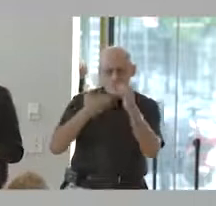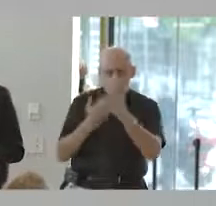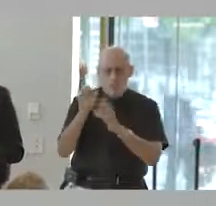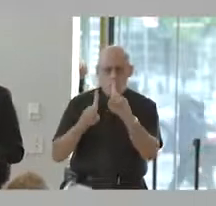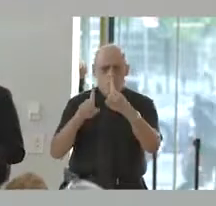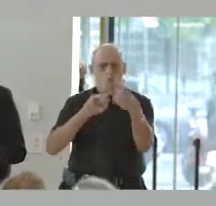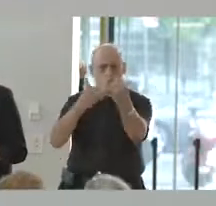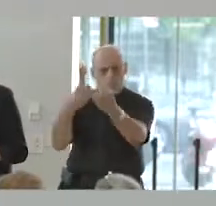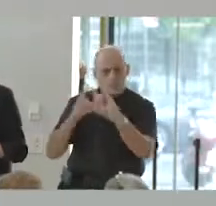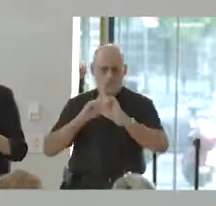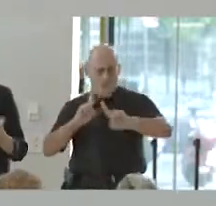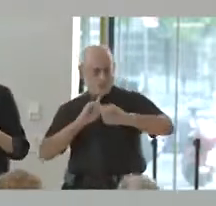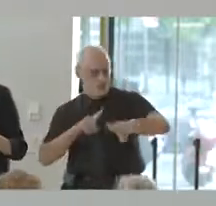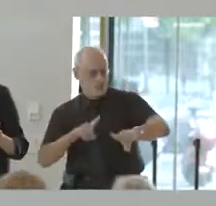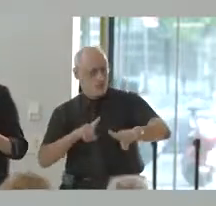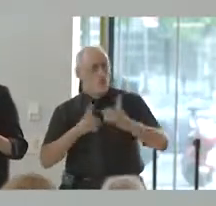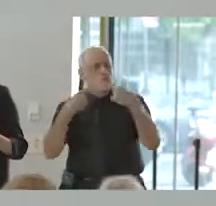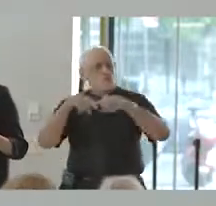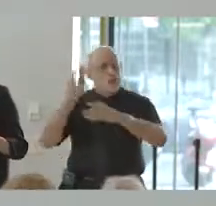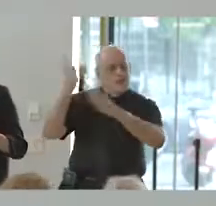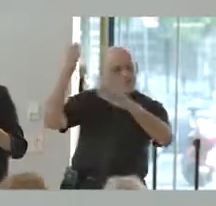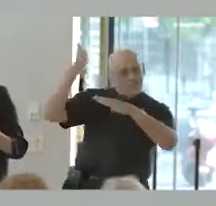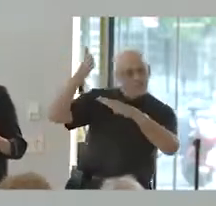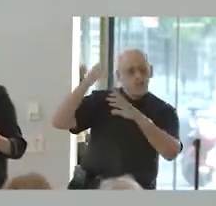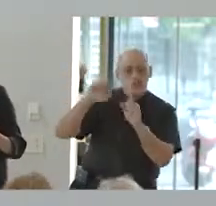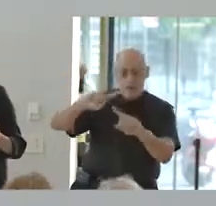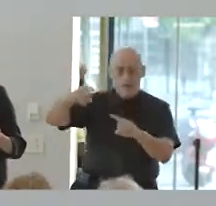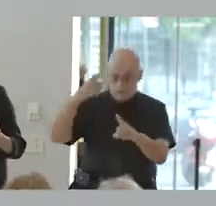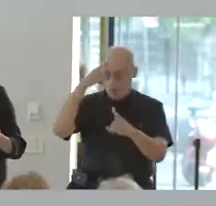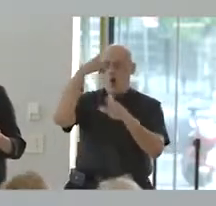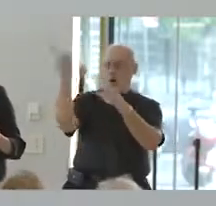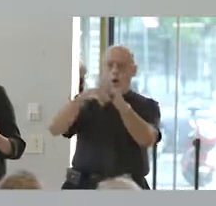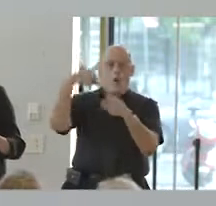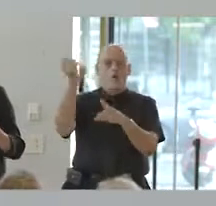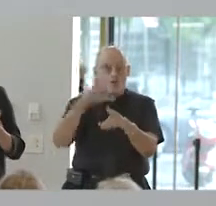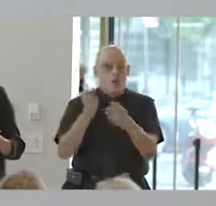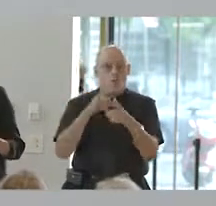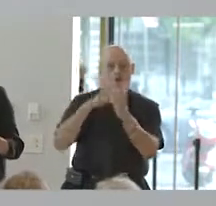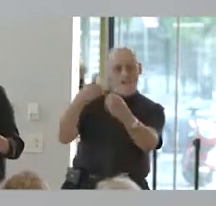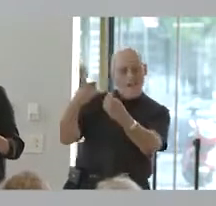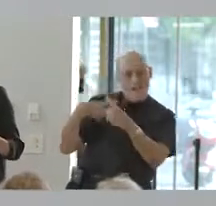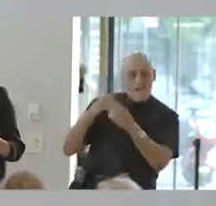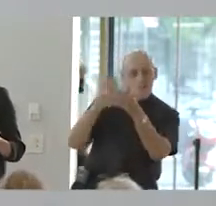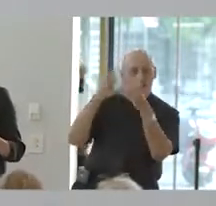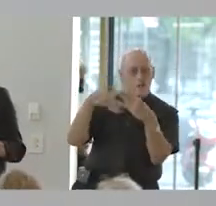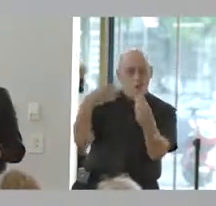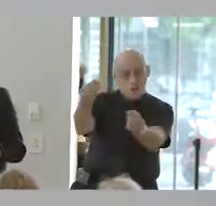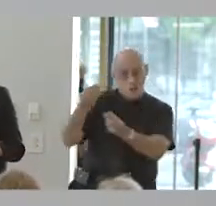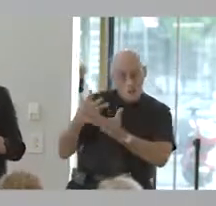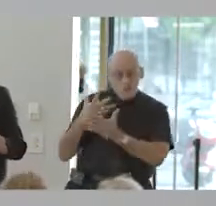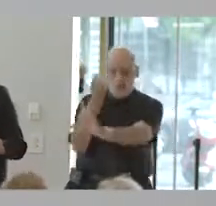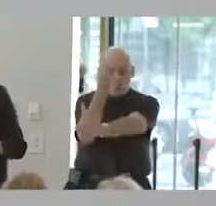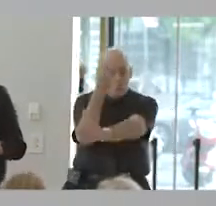Q&A. During the course of the presentation, you may come up with questions that you want to ask. You may come up with comments that you want to